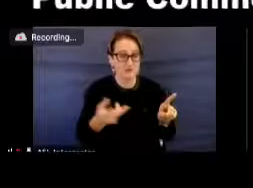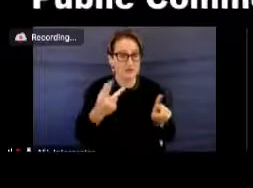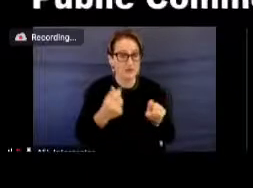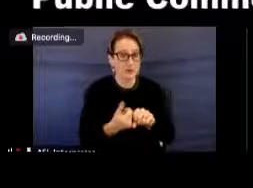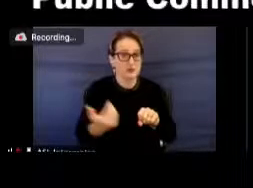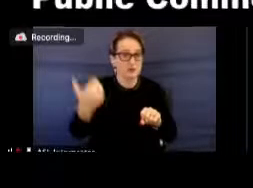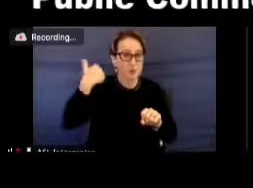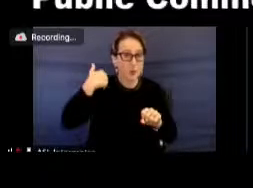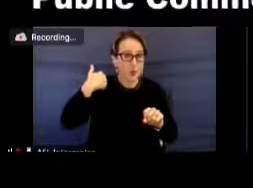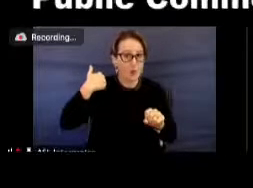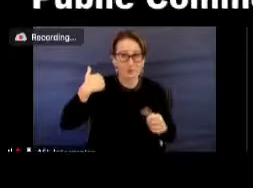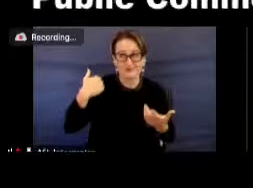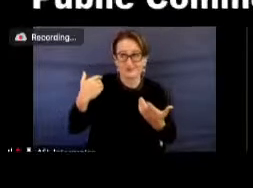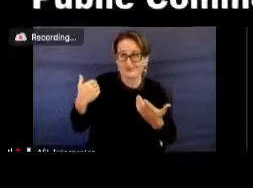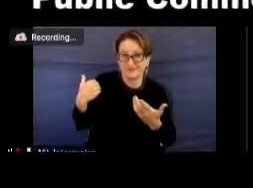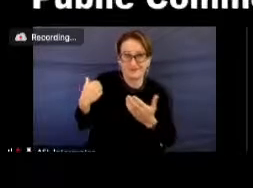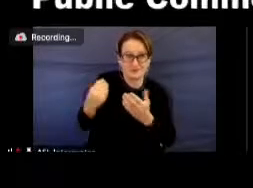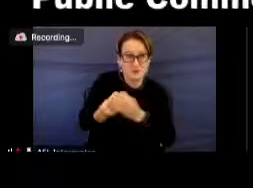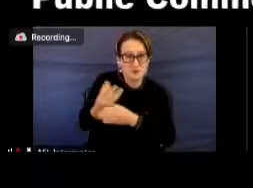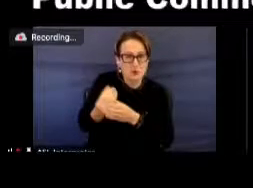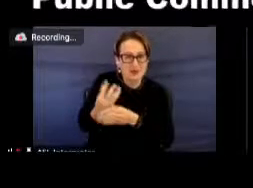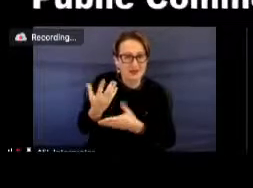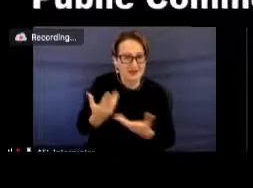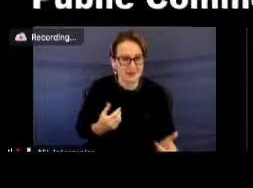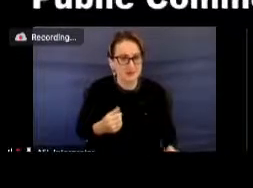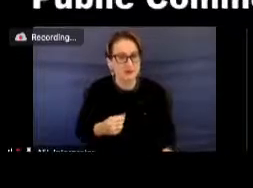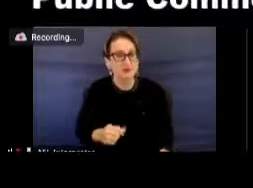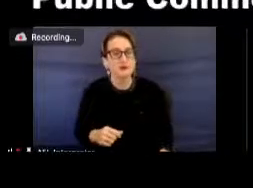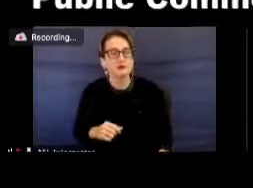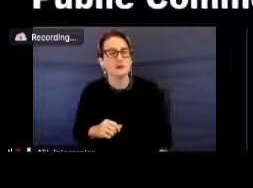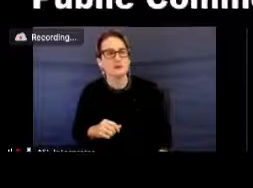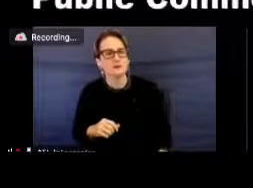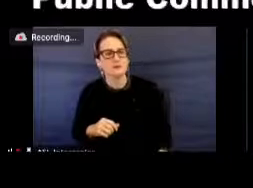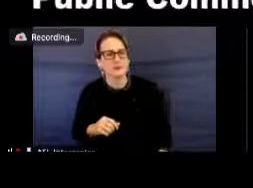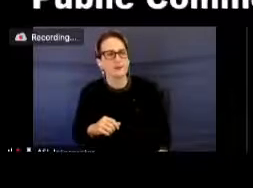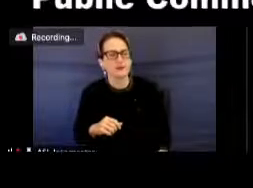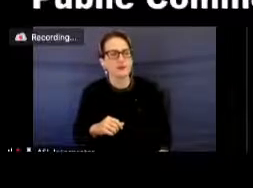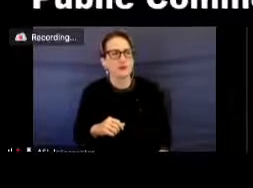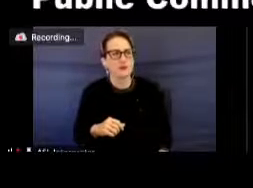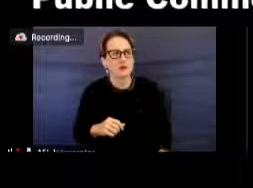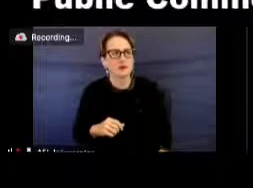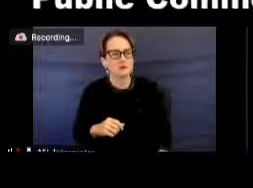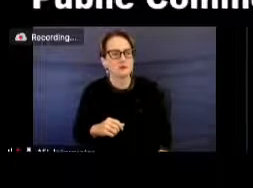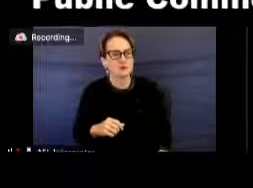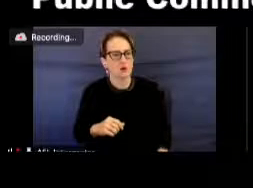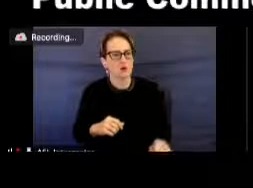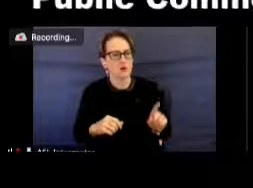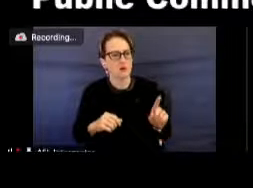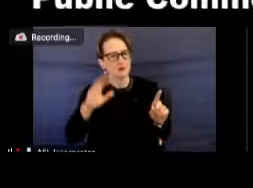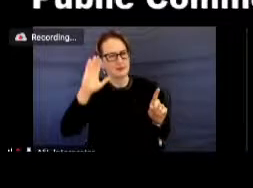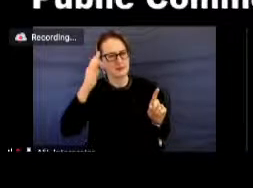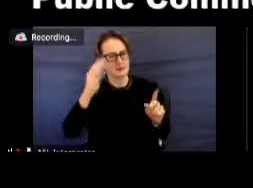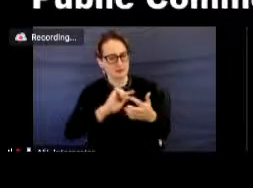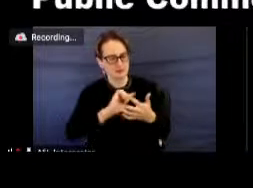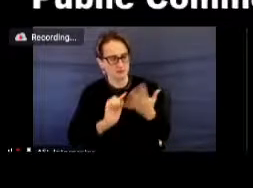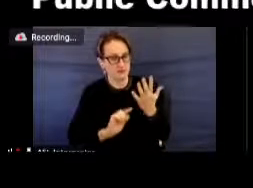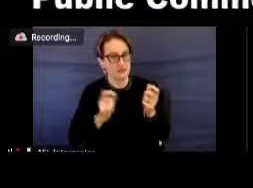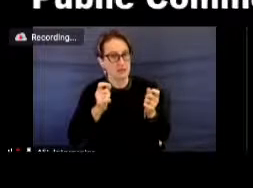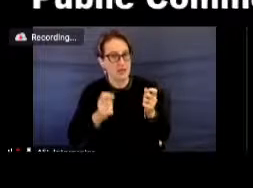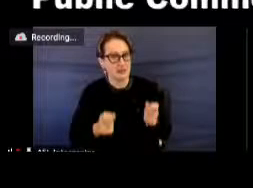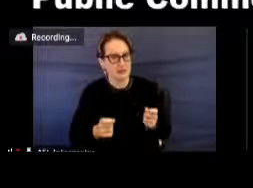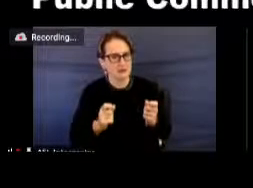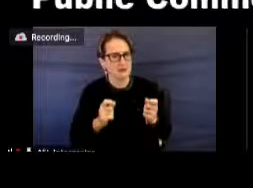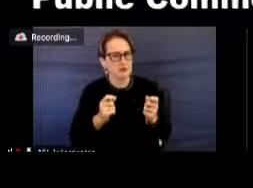spring. I guess the question I have is, it seems like many of these edits are clarifying